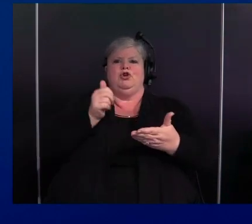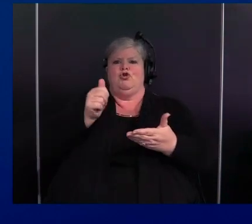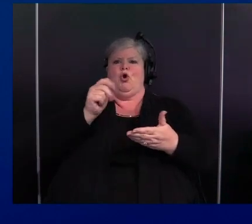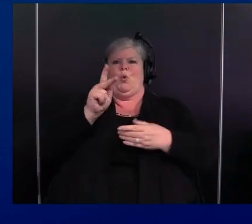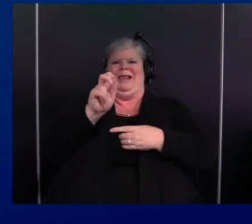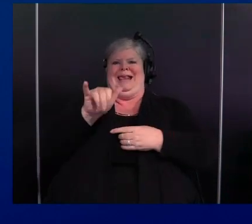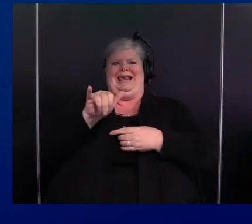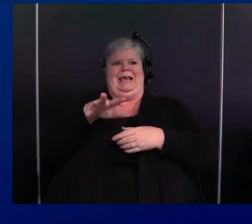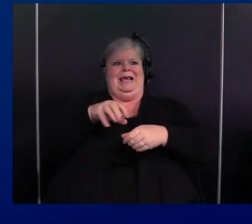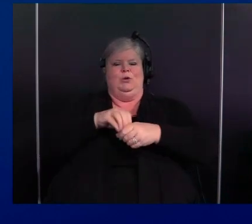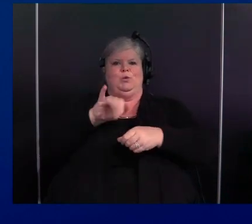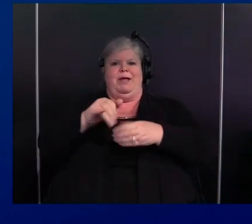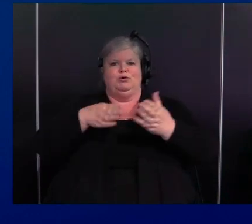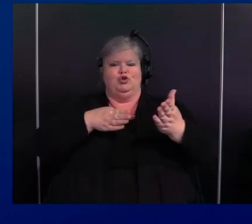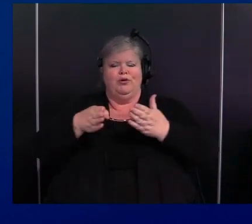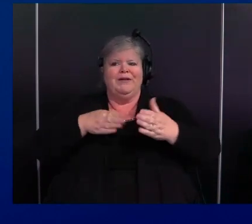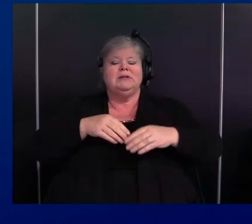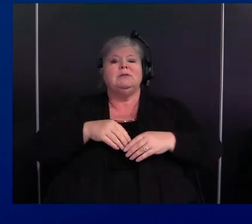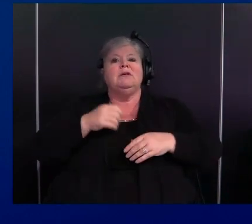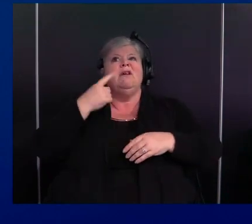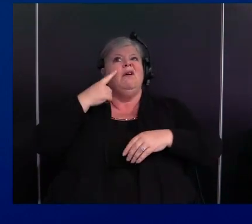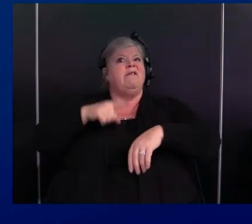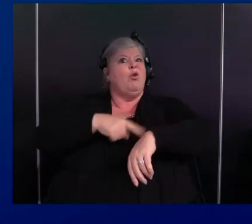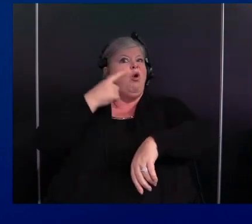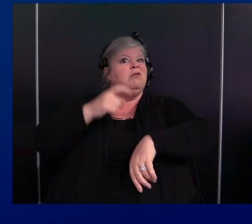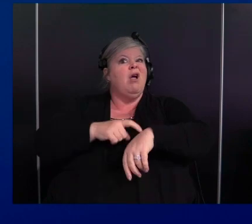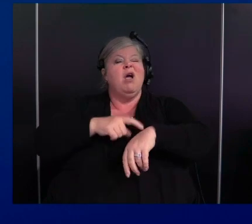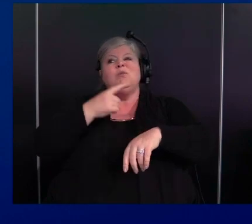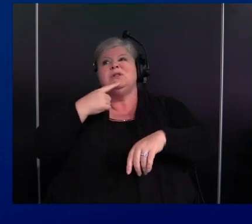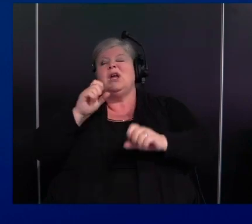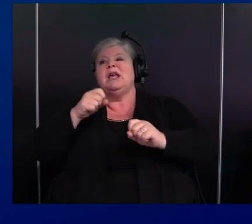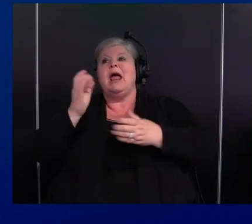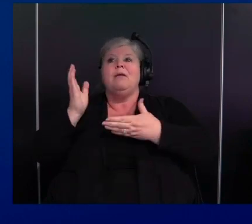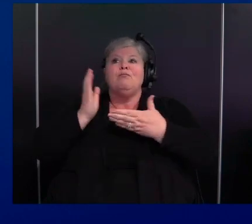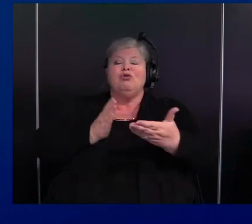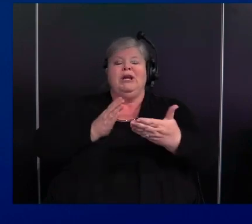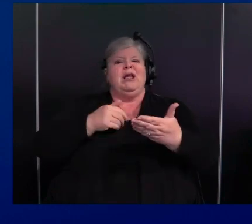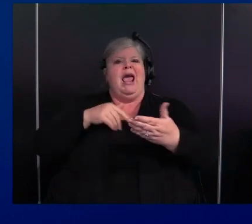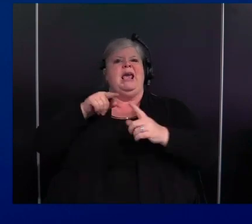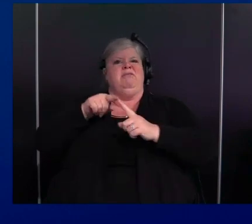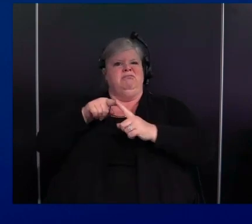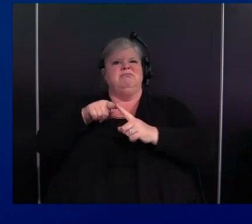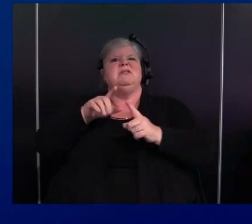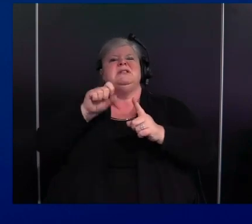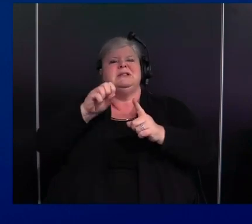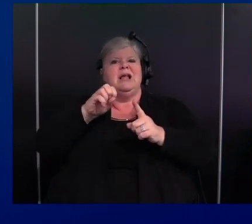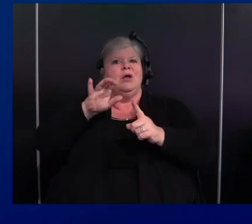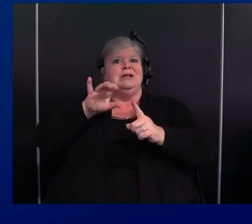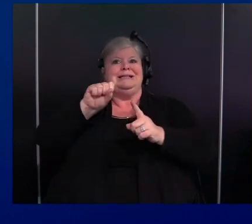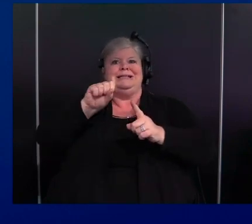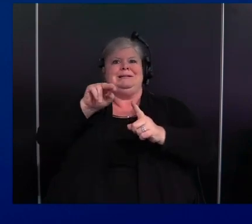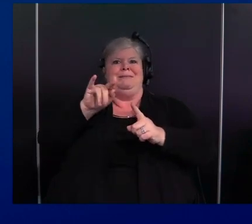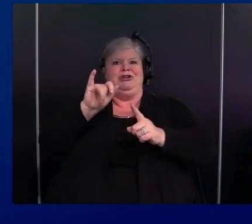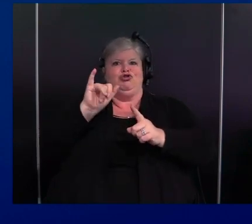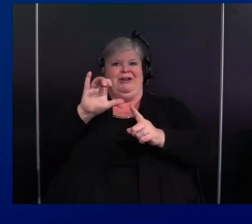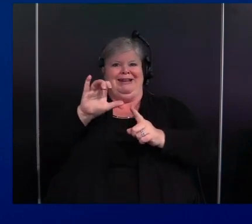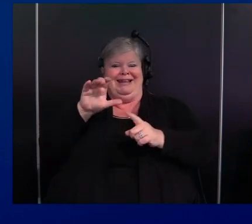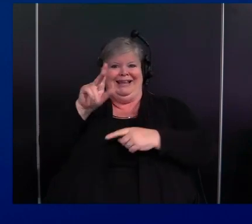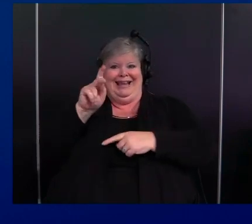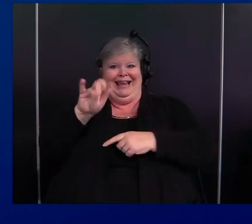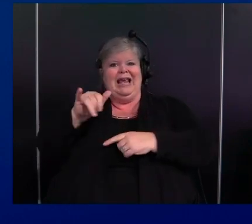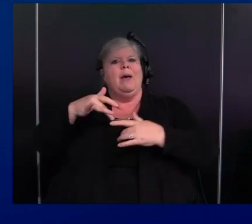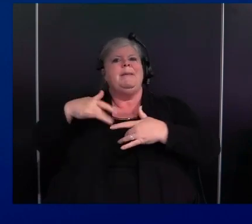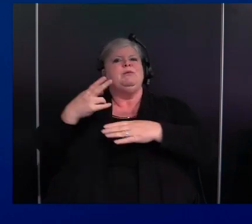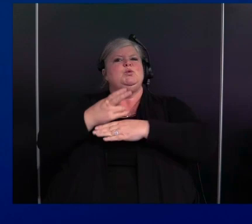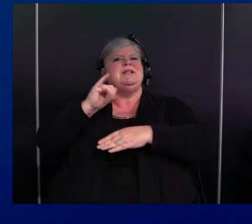service, right? So for a long time, we said, well, you could bring in a symmetric key because that's typically what you're going to use to encrypt data. Right.